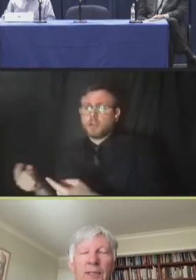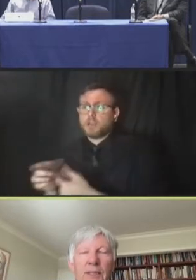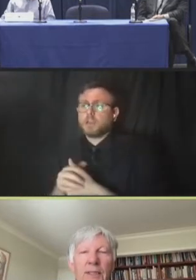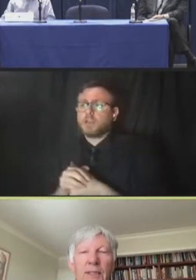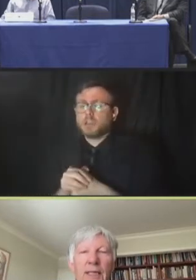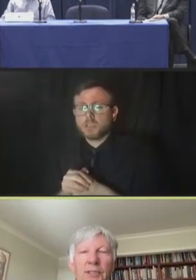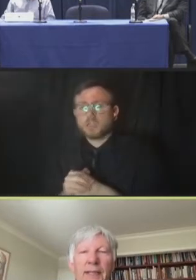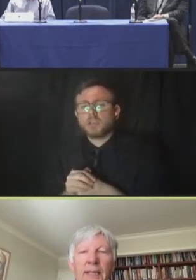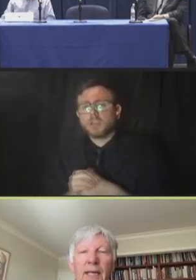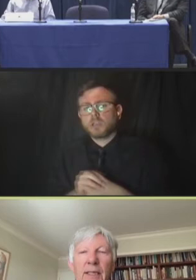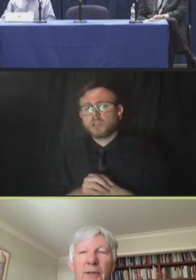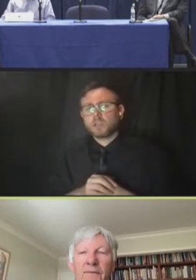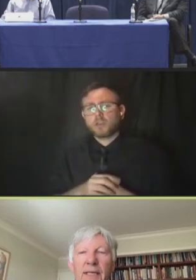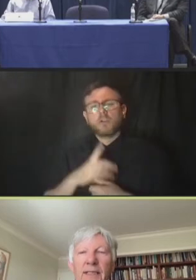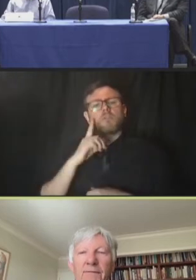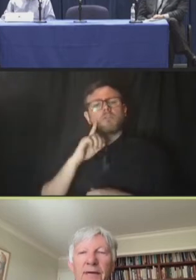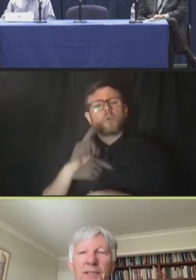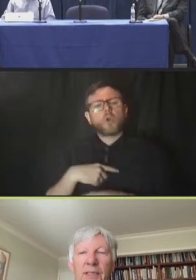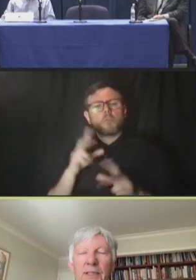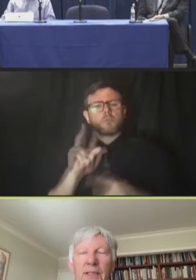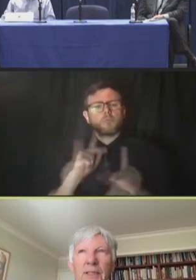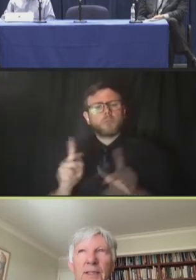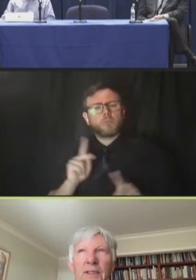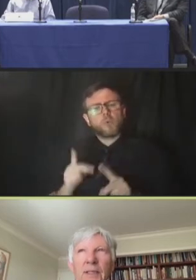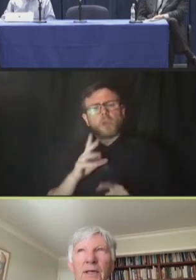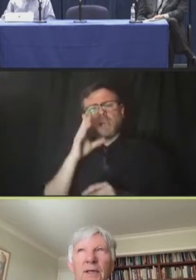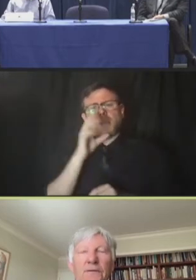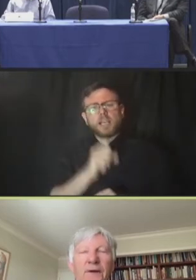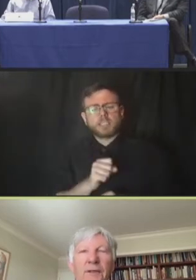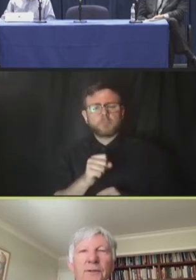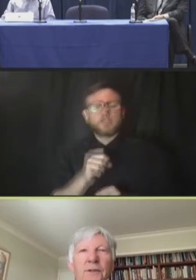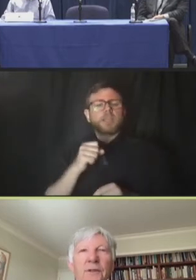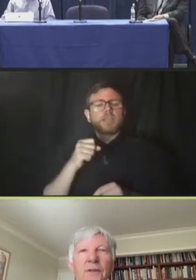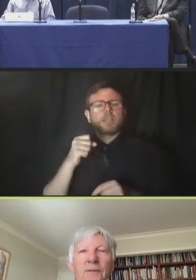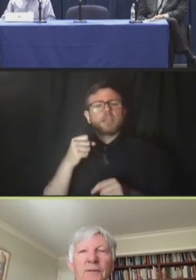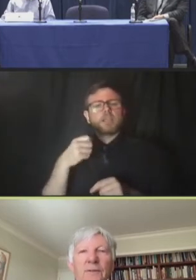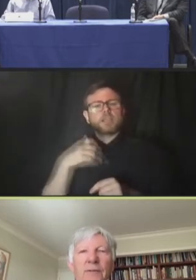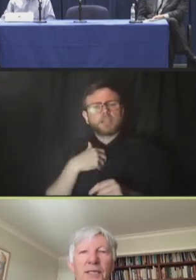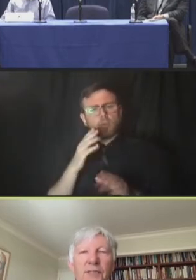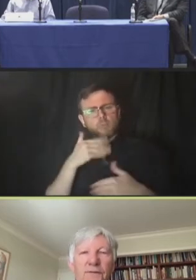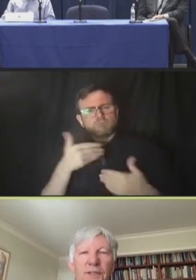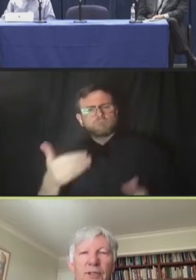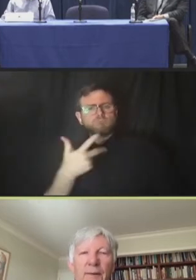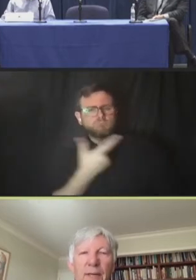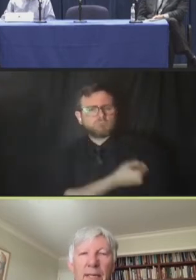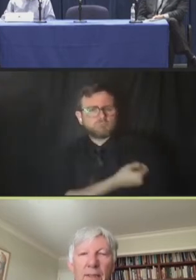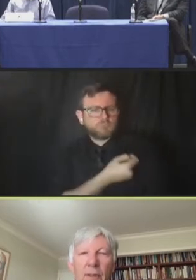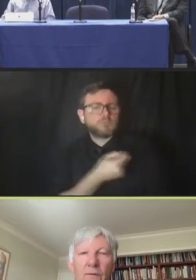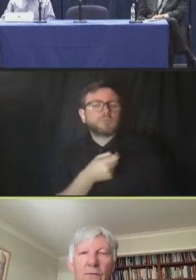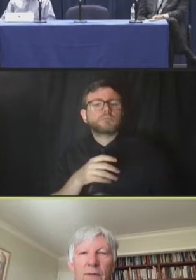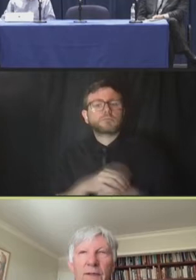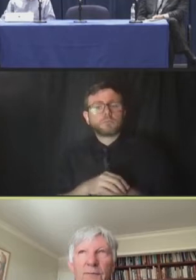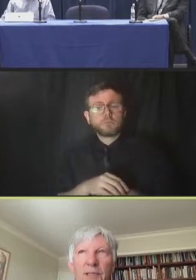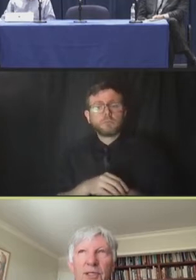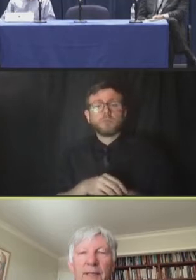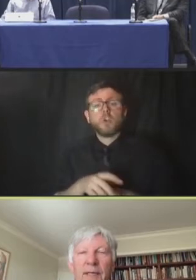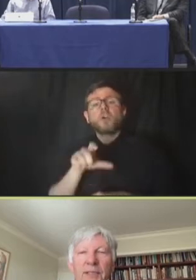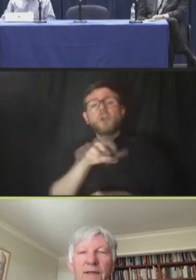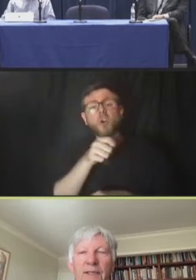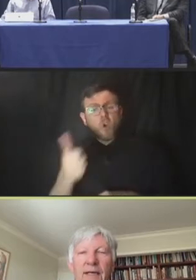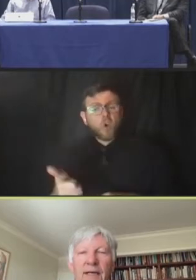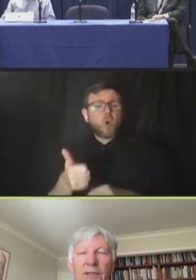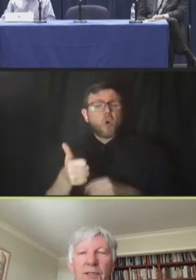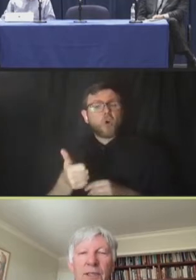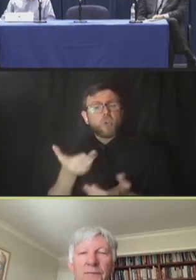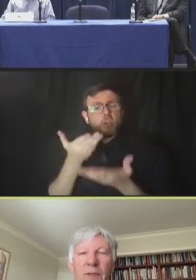people's estimated likelihood of taking the vaccine, other factors massively dominated over information about